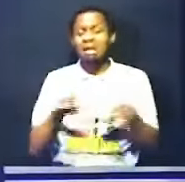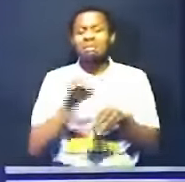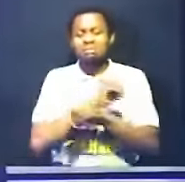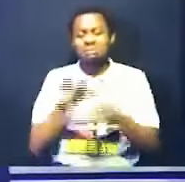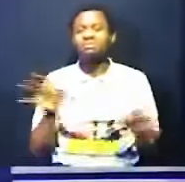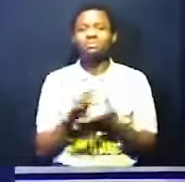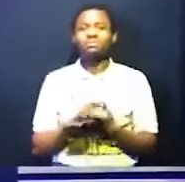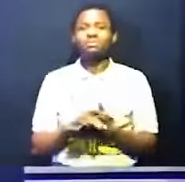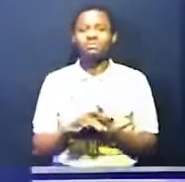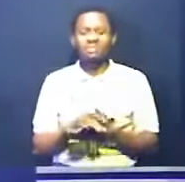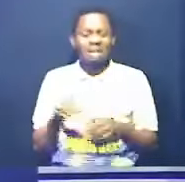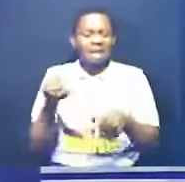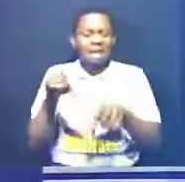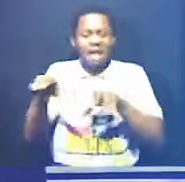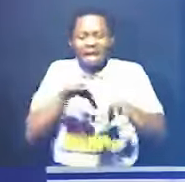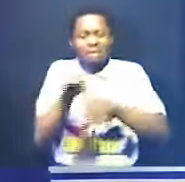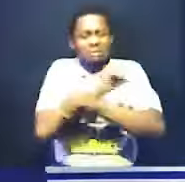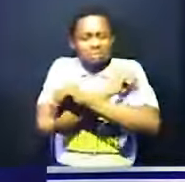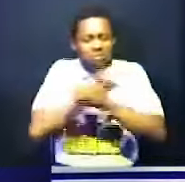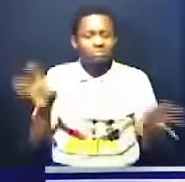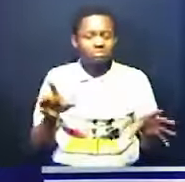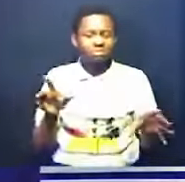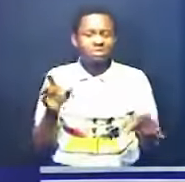He took no action against